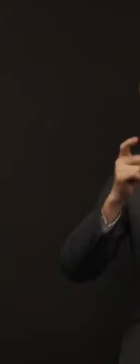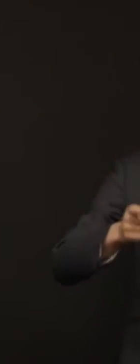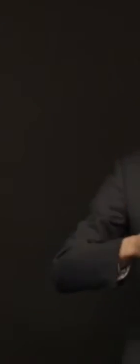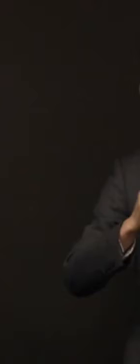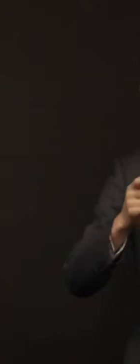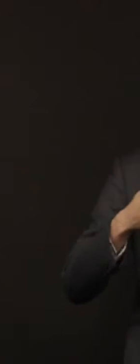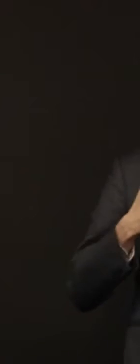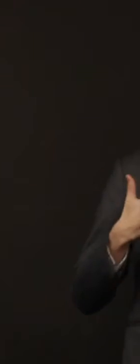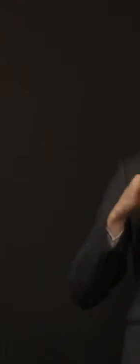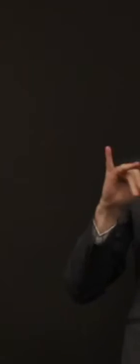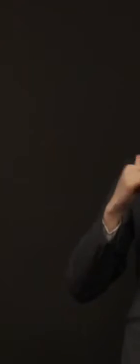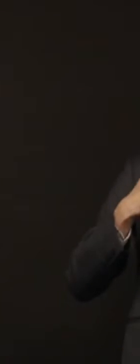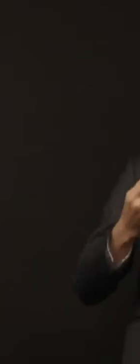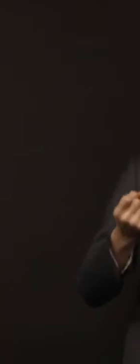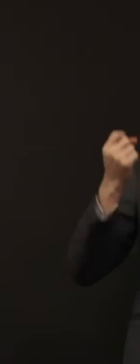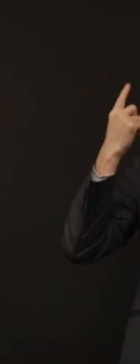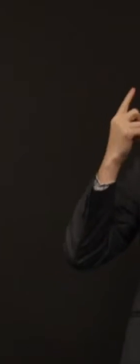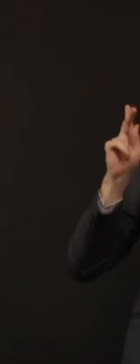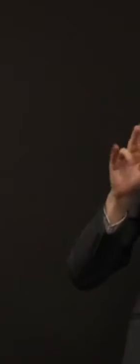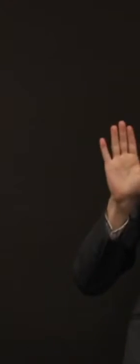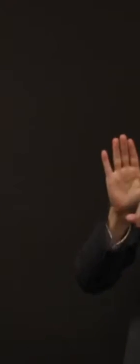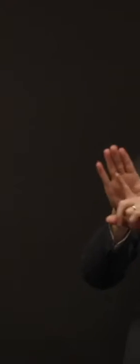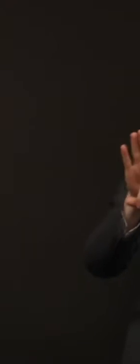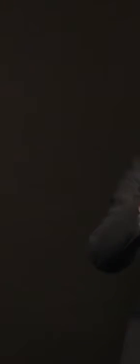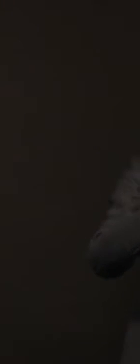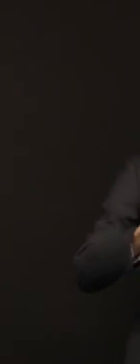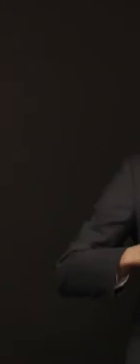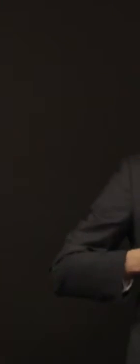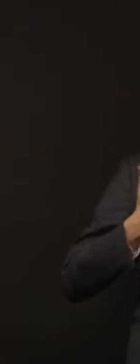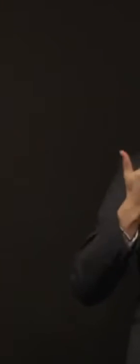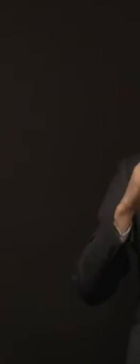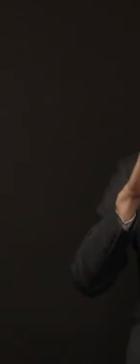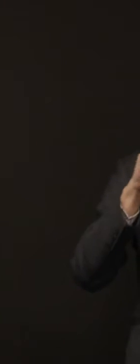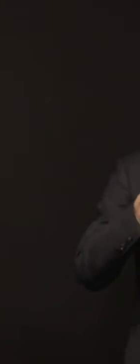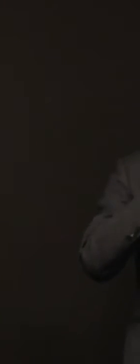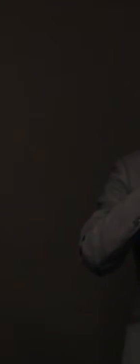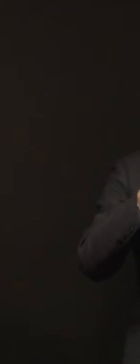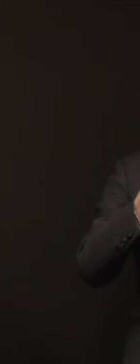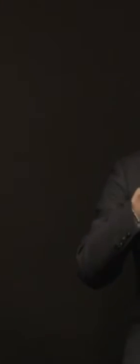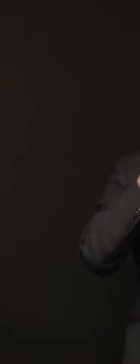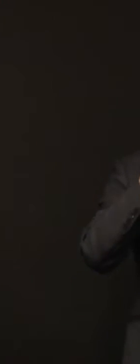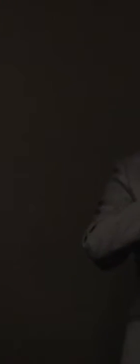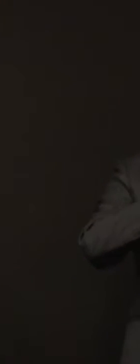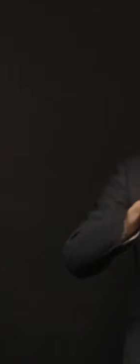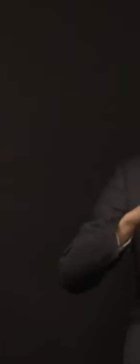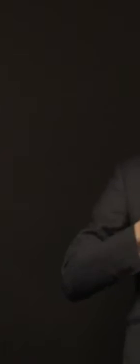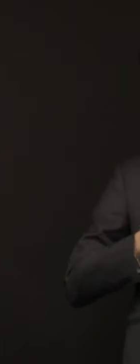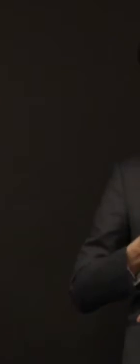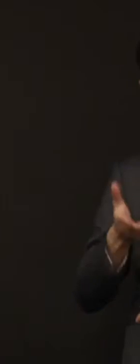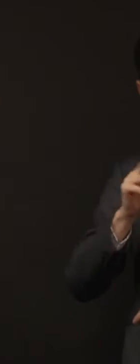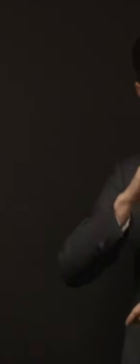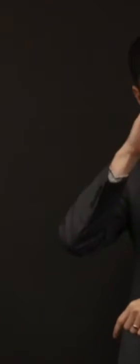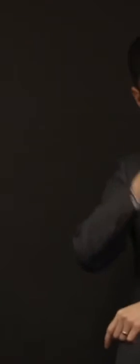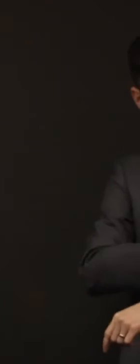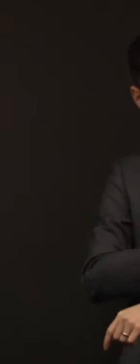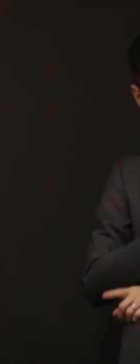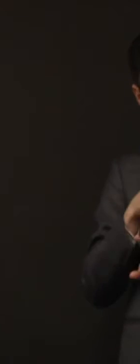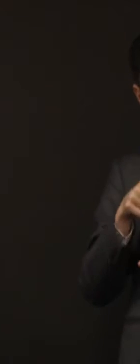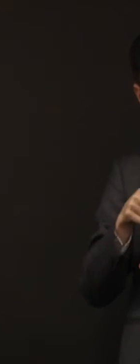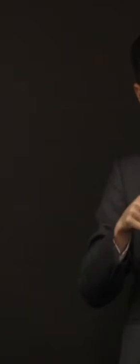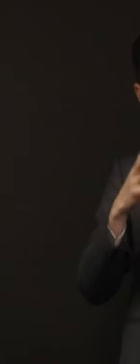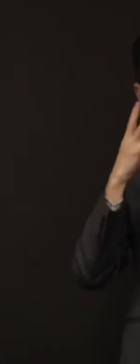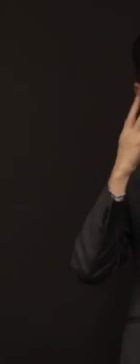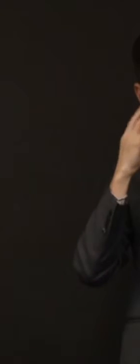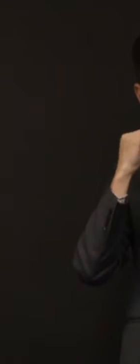understood people's lives. But it really was not until my own child, my own son,